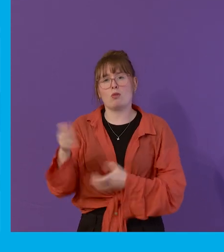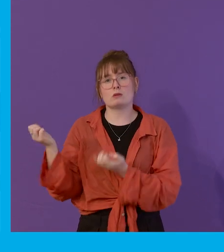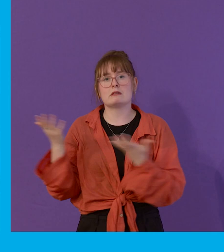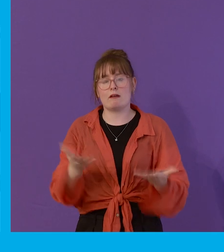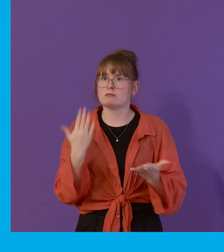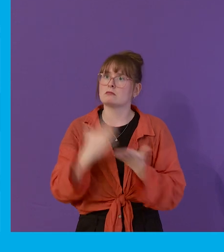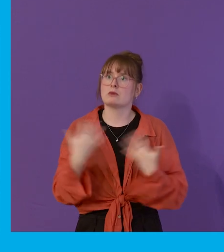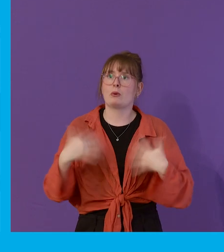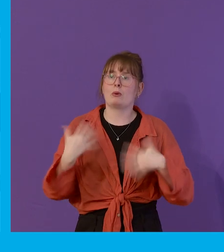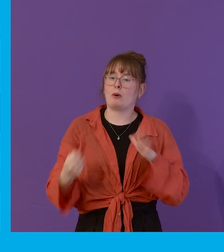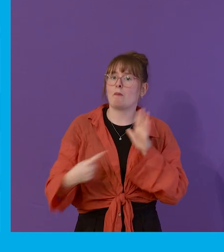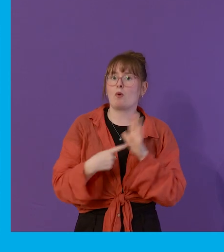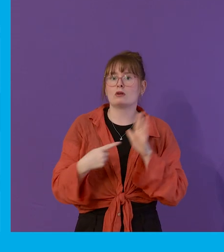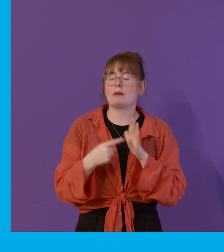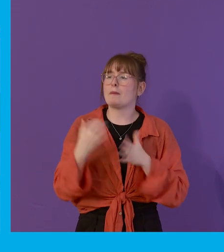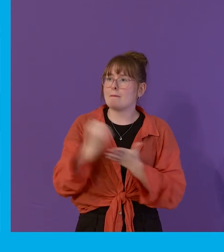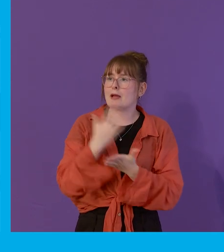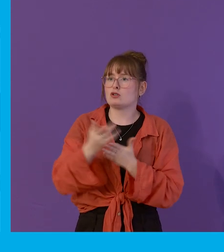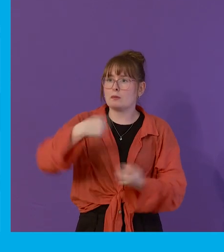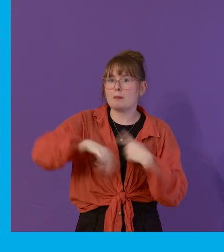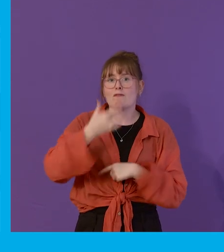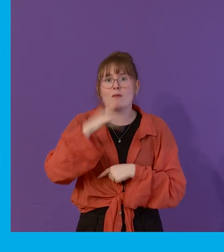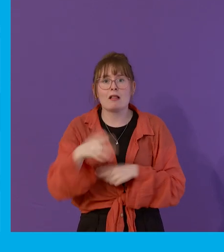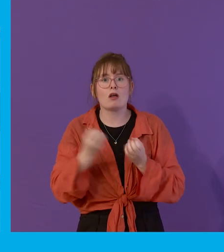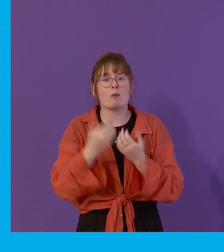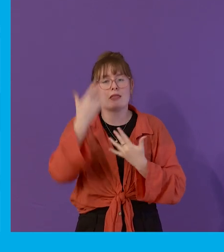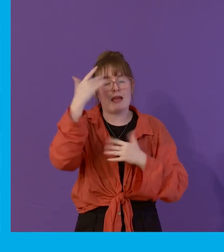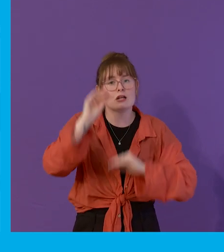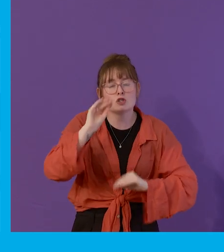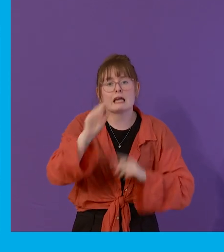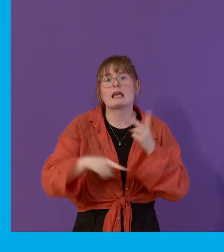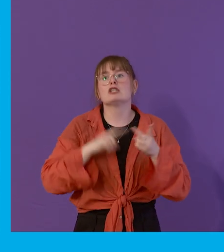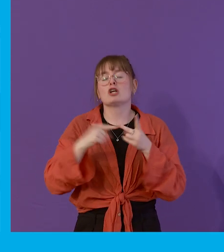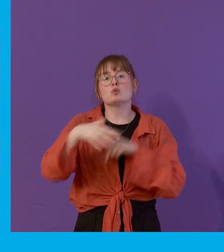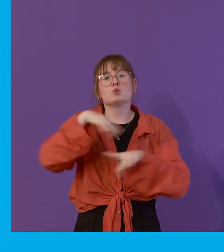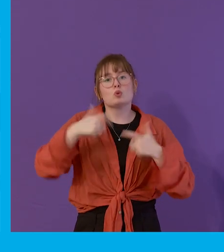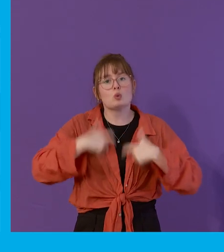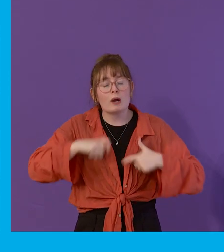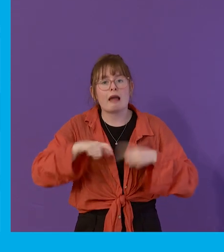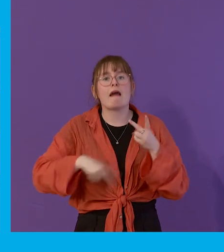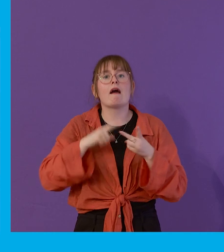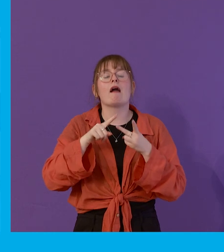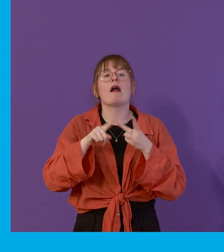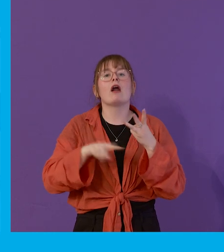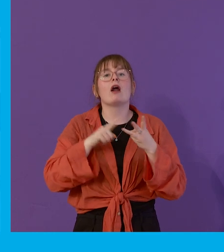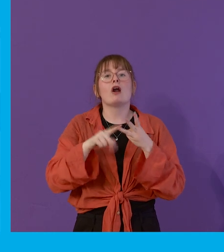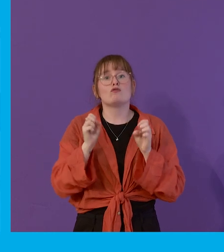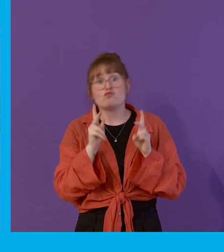things that everybody's familiar with, like education, social care, roads,